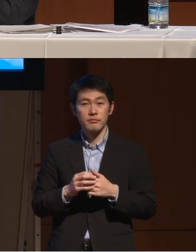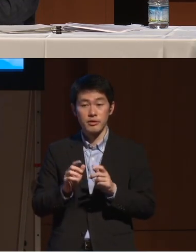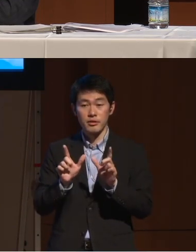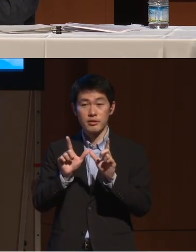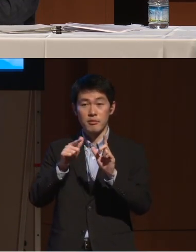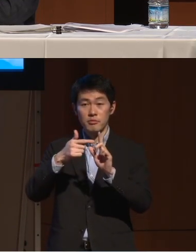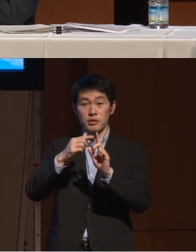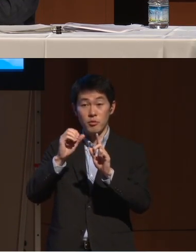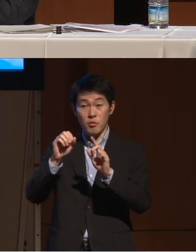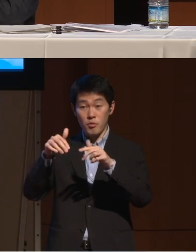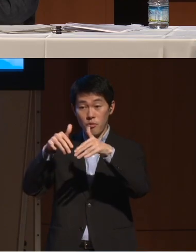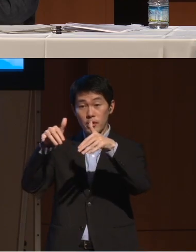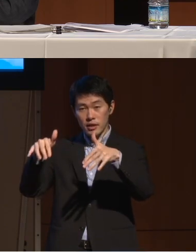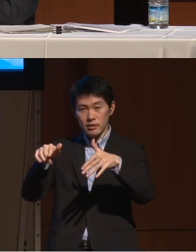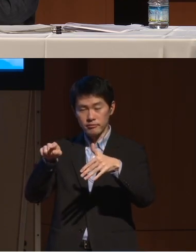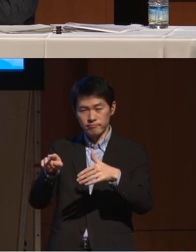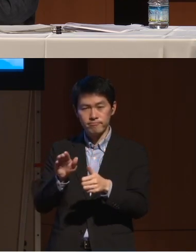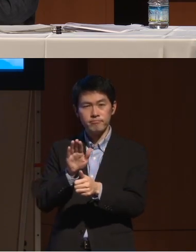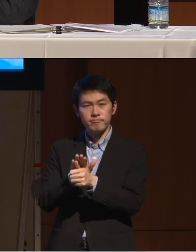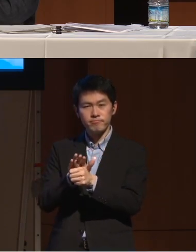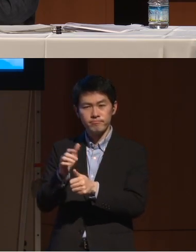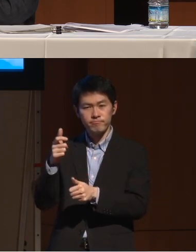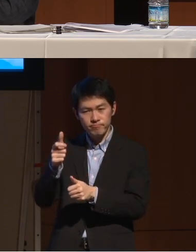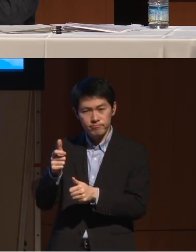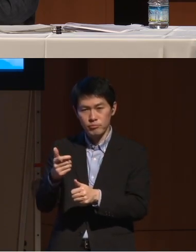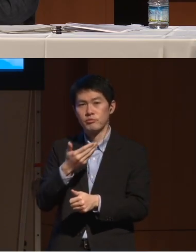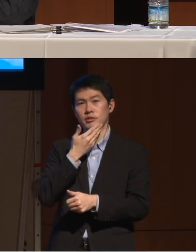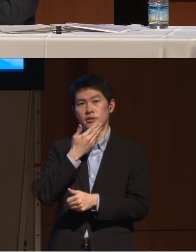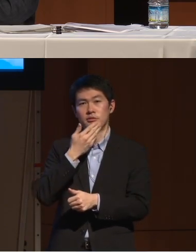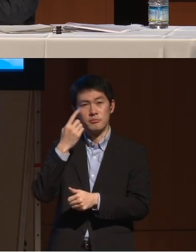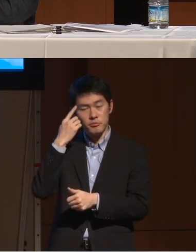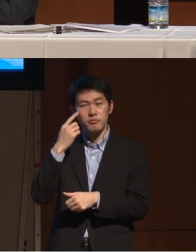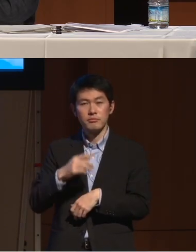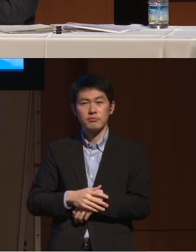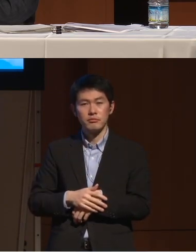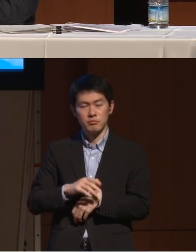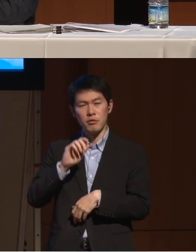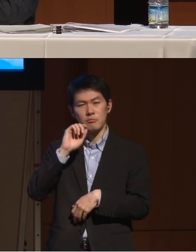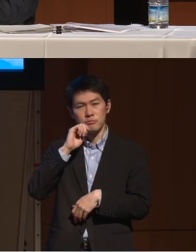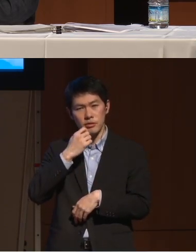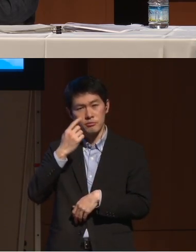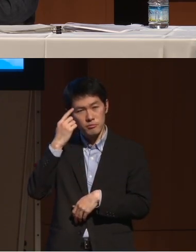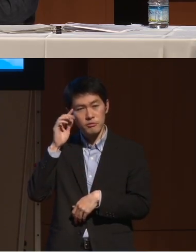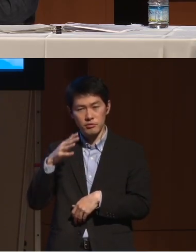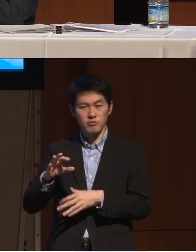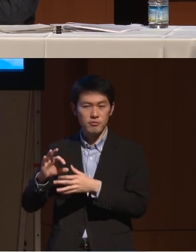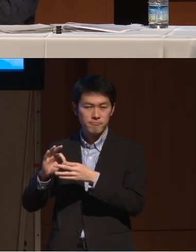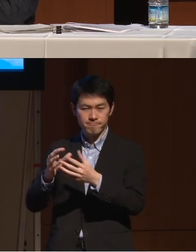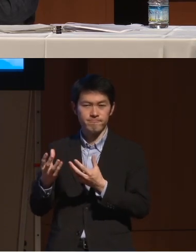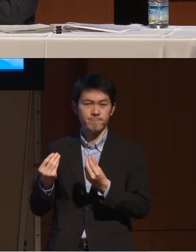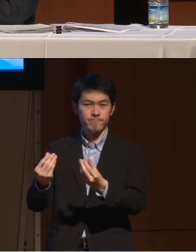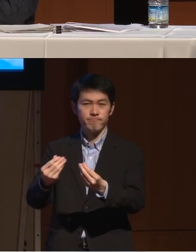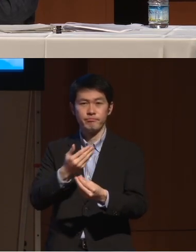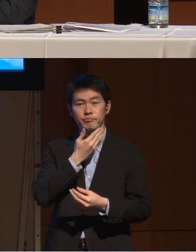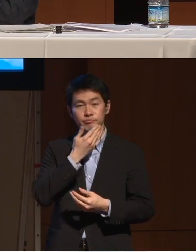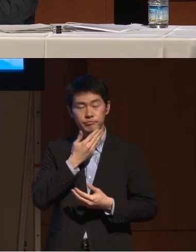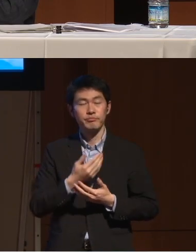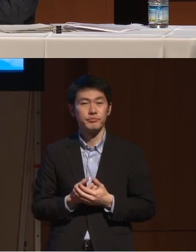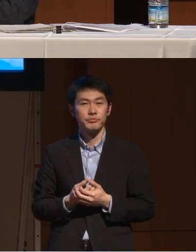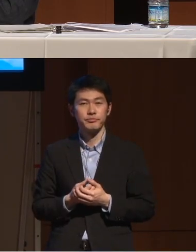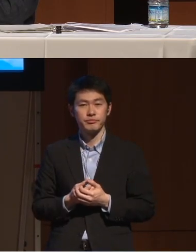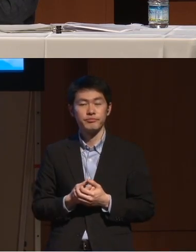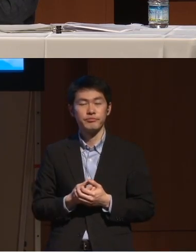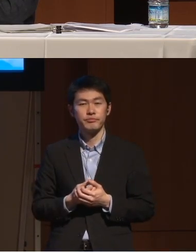through a very challenging period. But if we're going to solve this problem, which we can solve, we have to